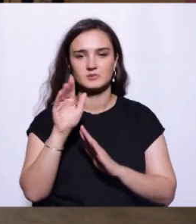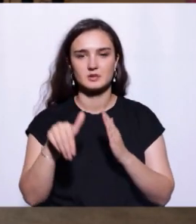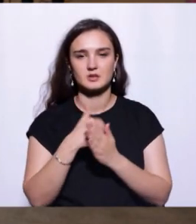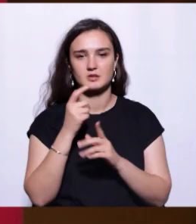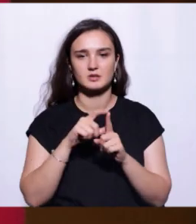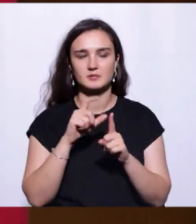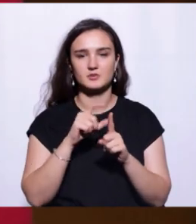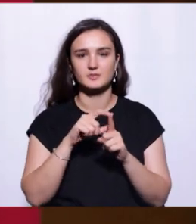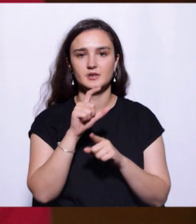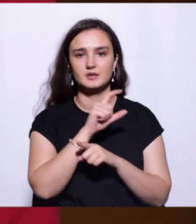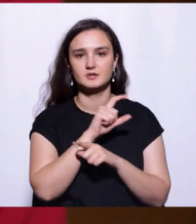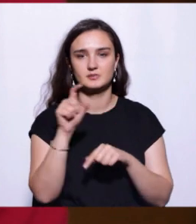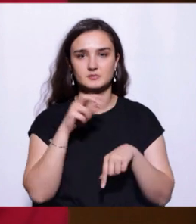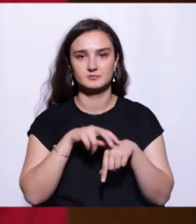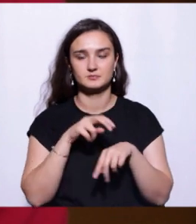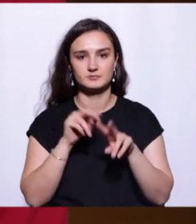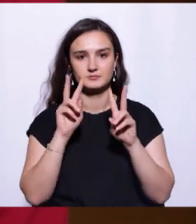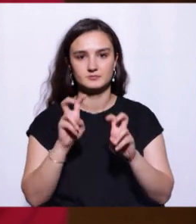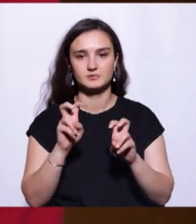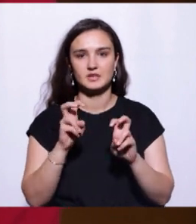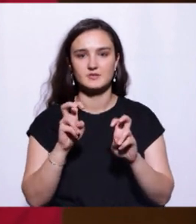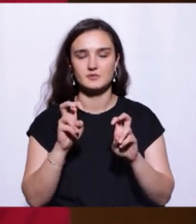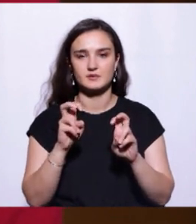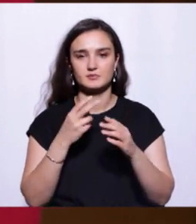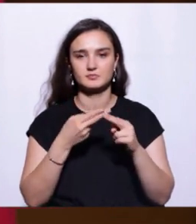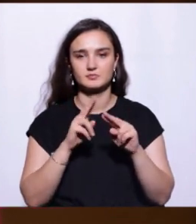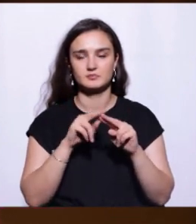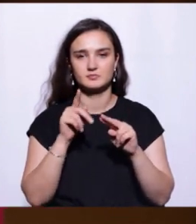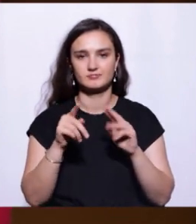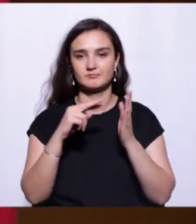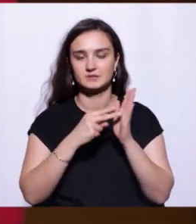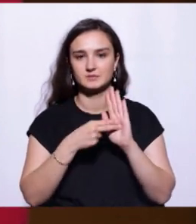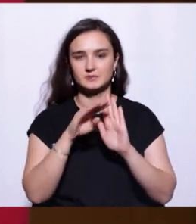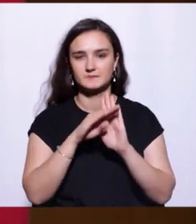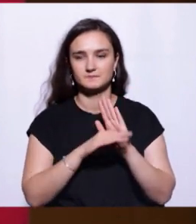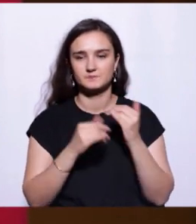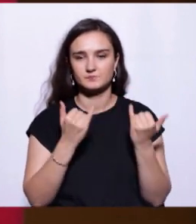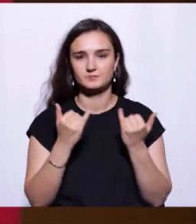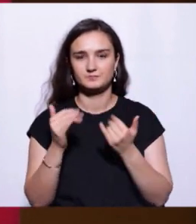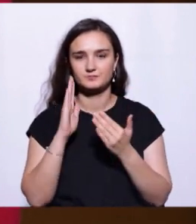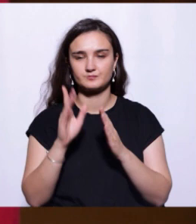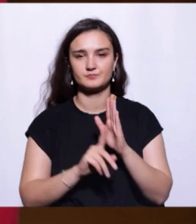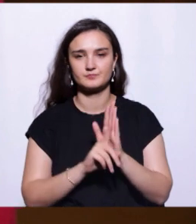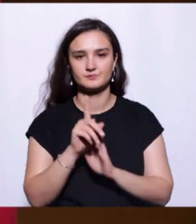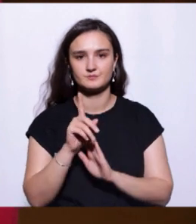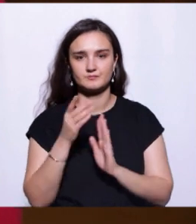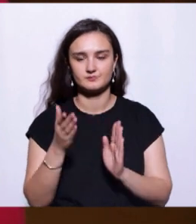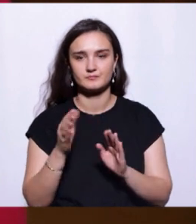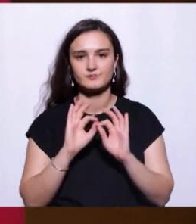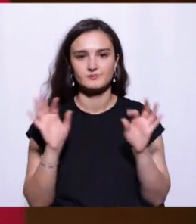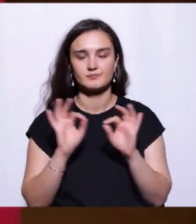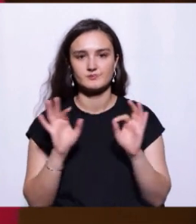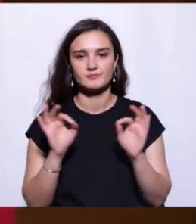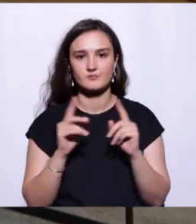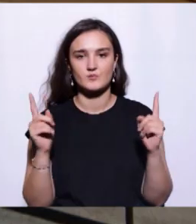topic, medicine. But before that, let's look at our agenda together. Today we are going to start with a brief